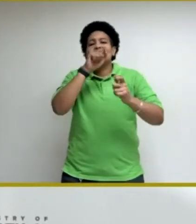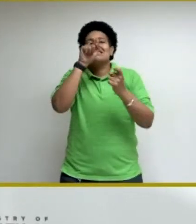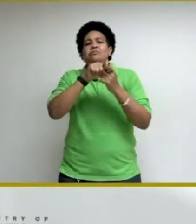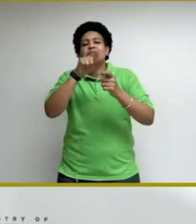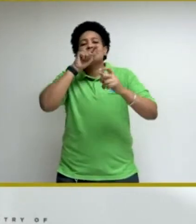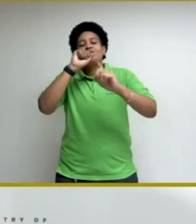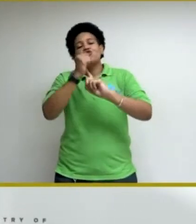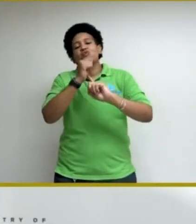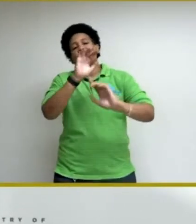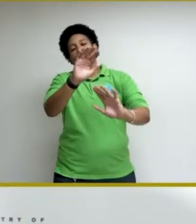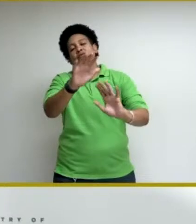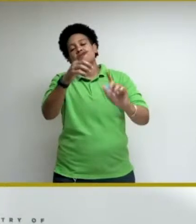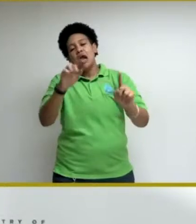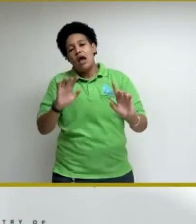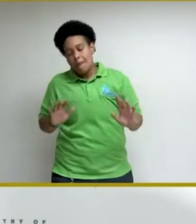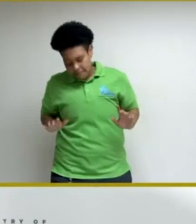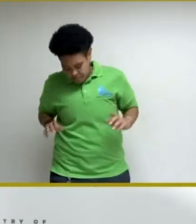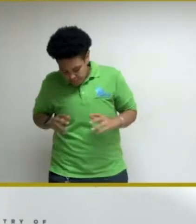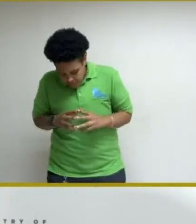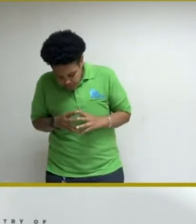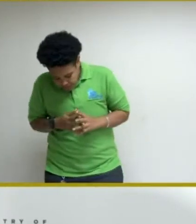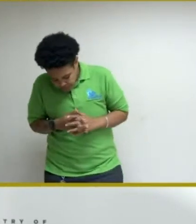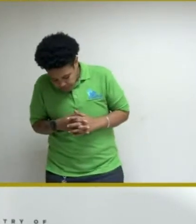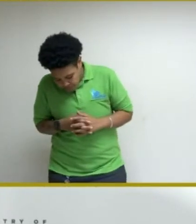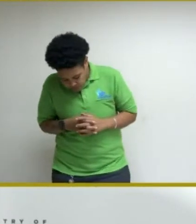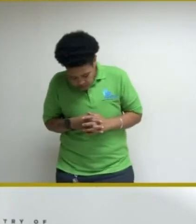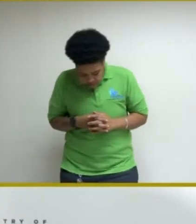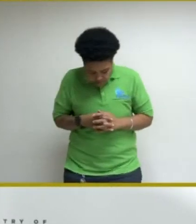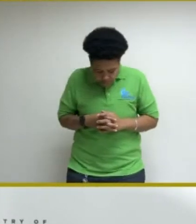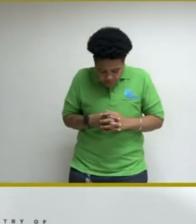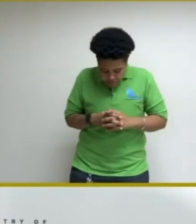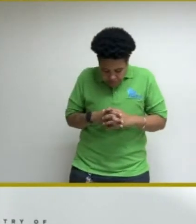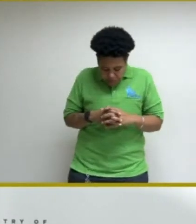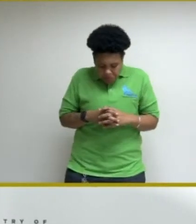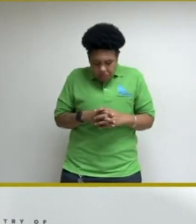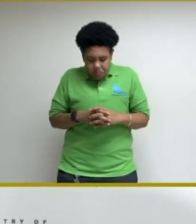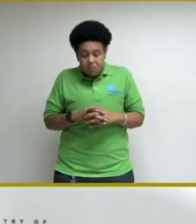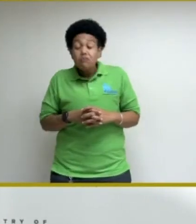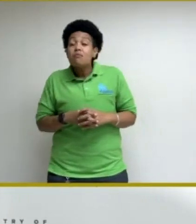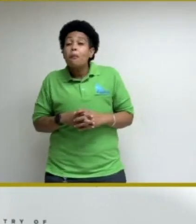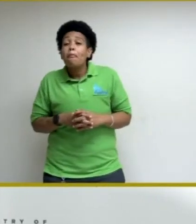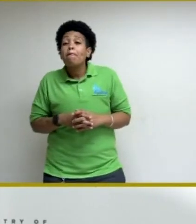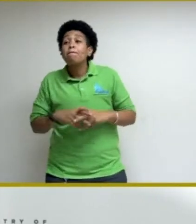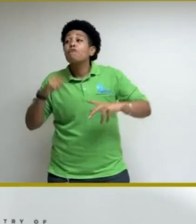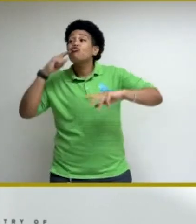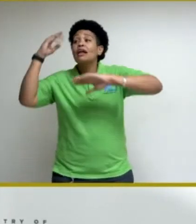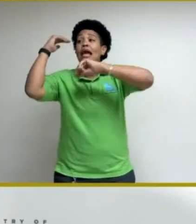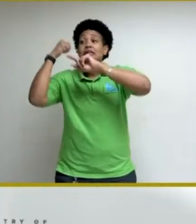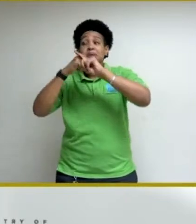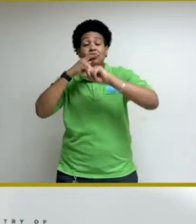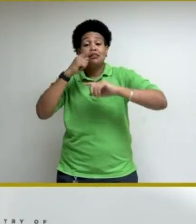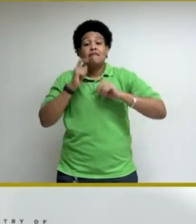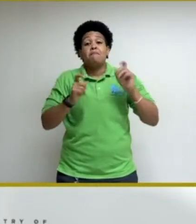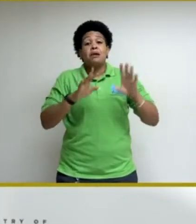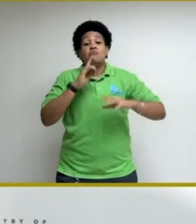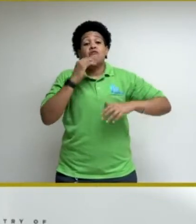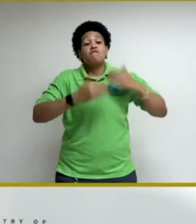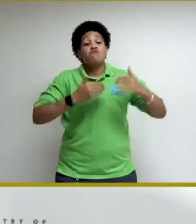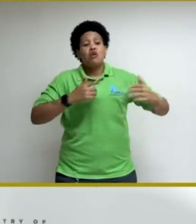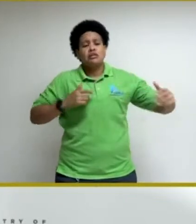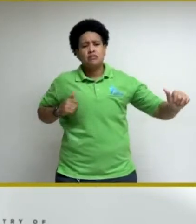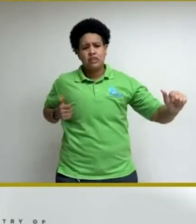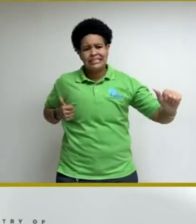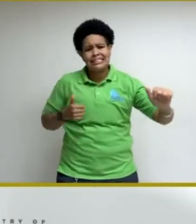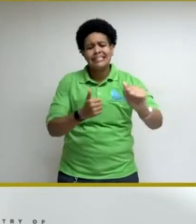circumstances. And the expectation is that the management of the process leading up to that point